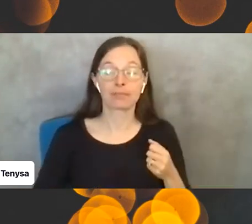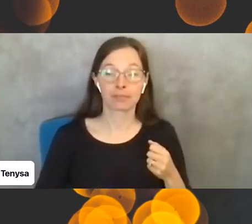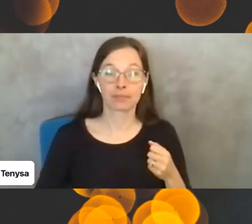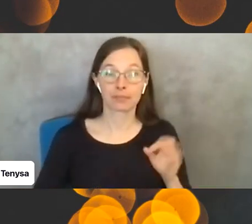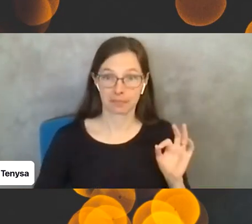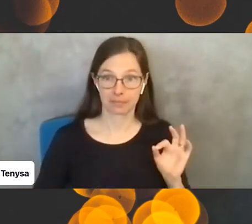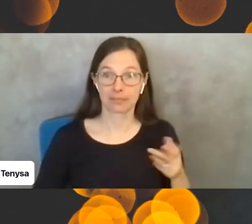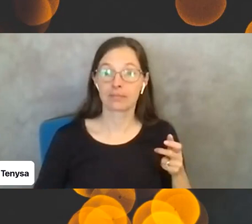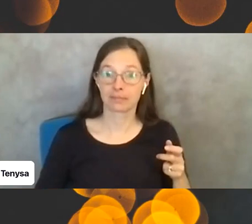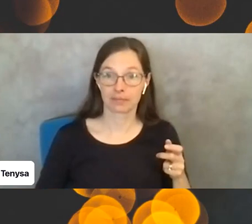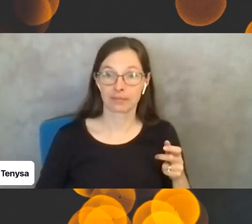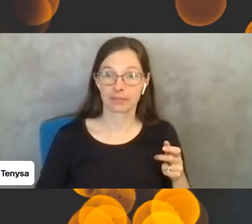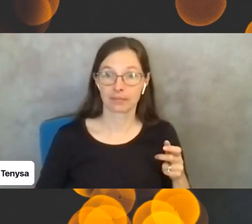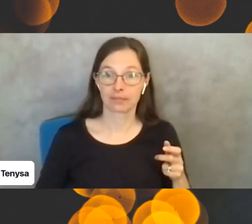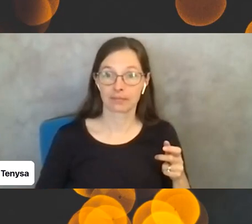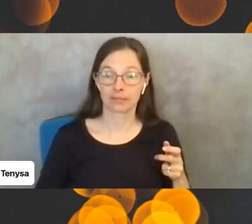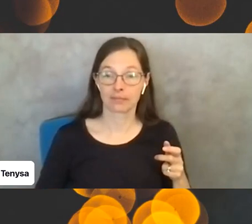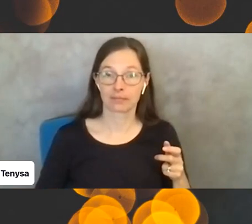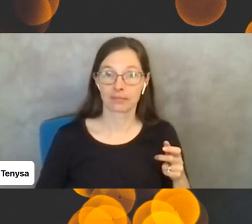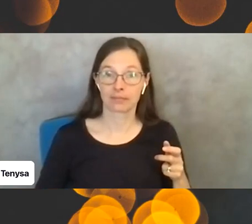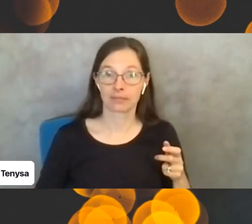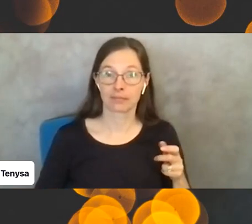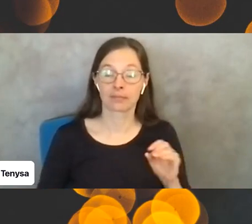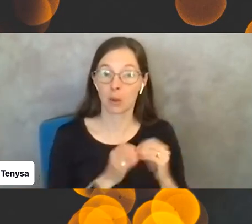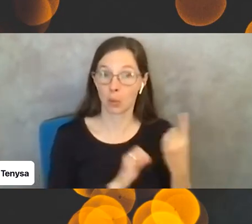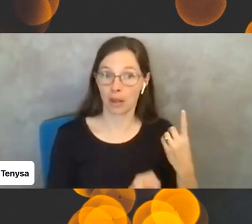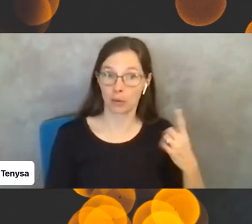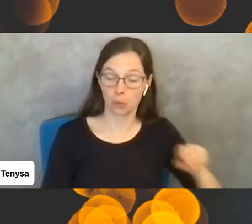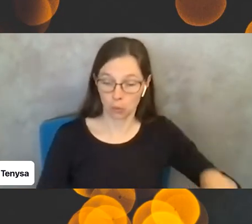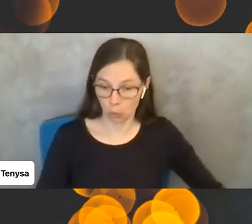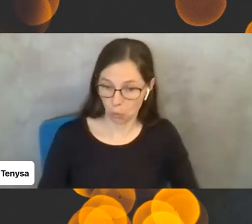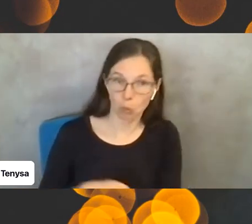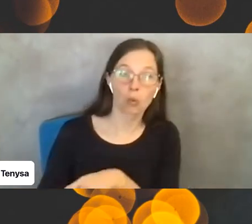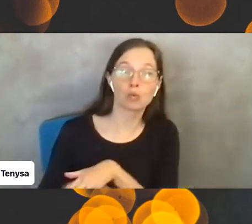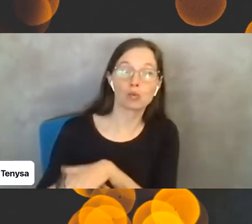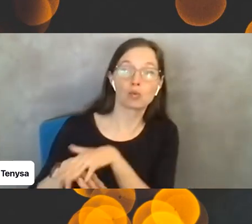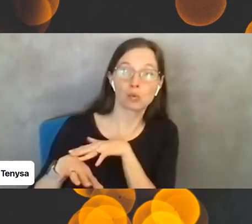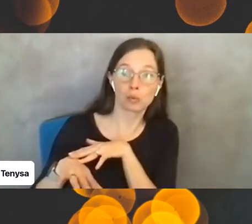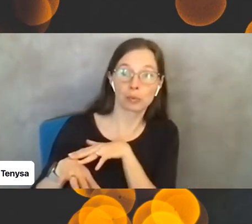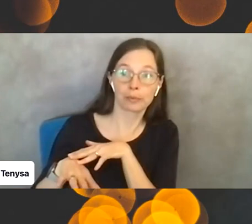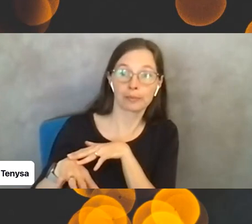Lovely, on guard. Parry number 1, nice and slow.